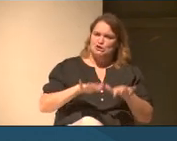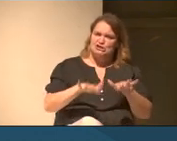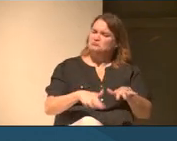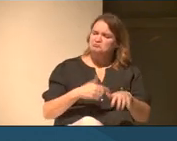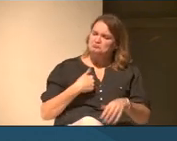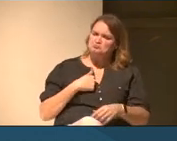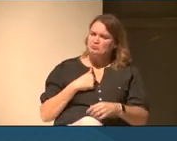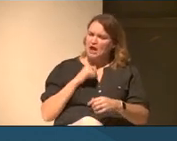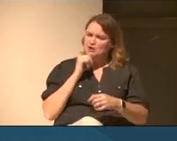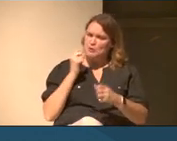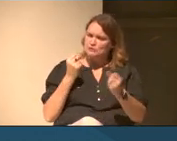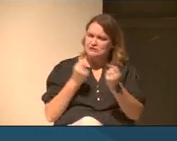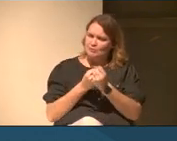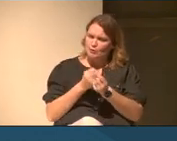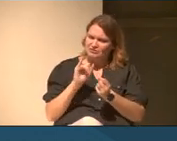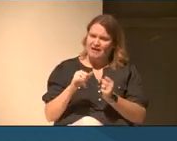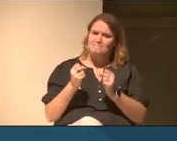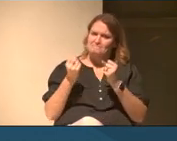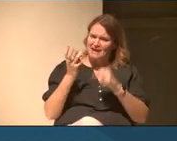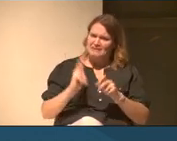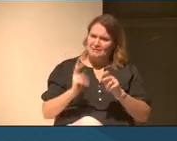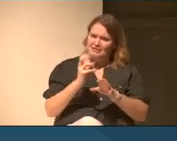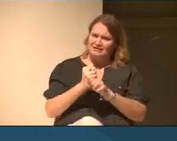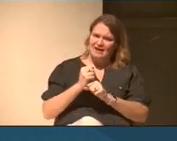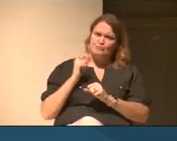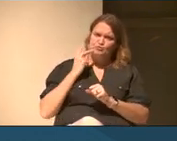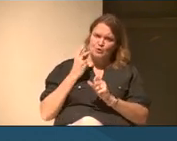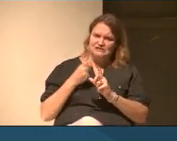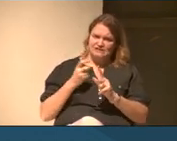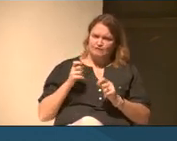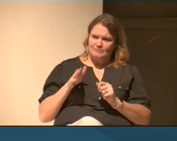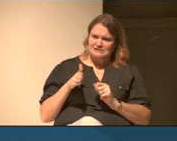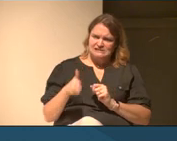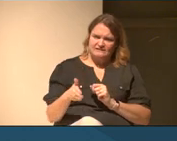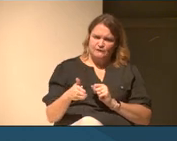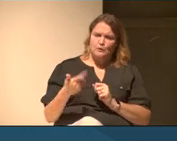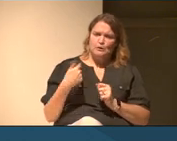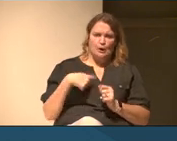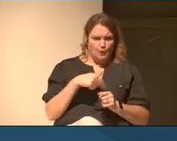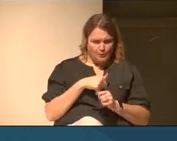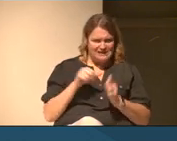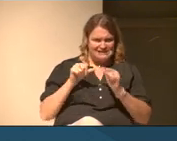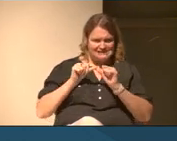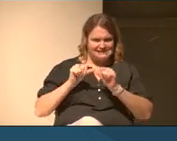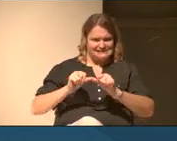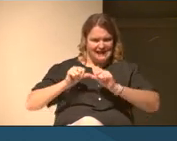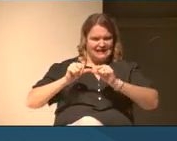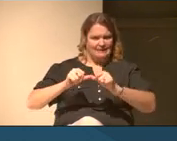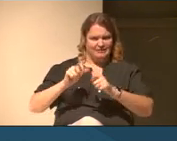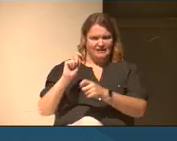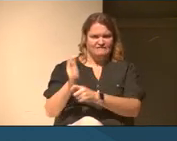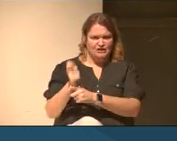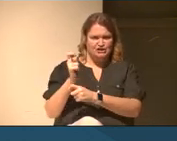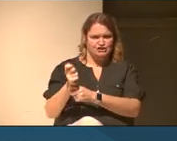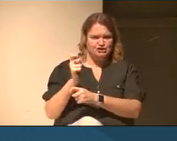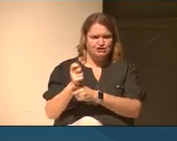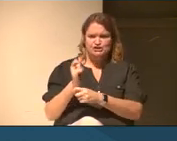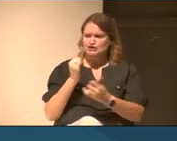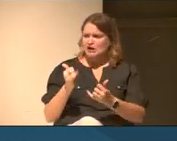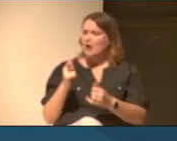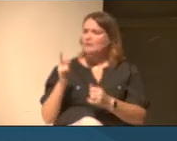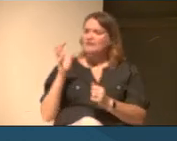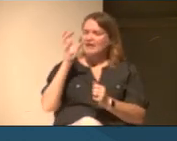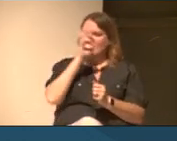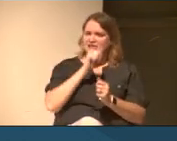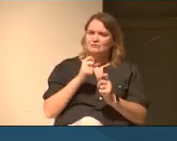on seafood for their protein. In the US at least, we've gotten much better at sustainably fishing. These are estimates from the